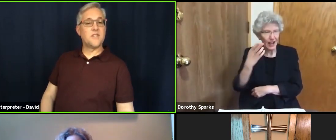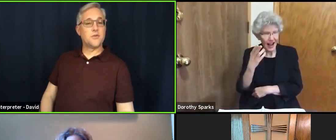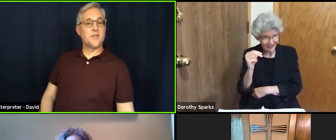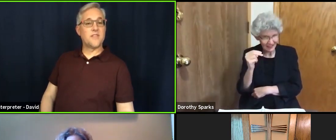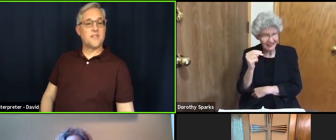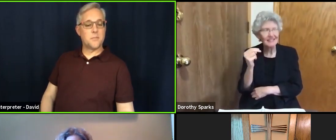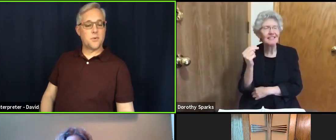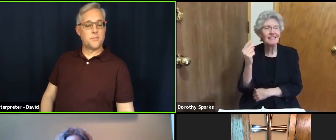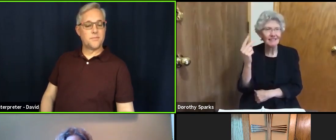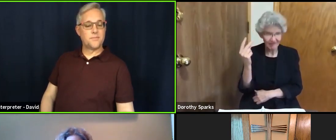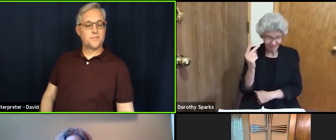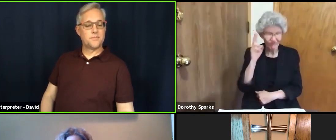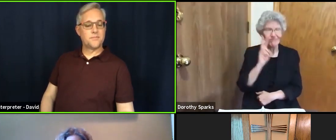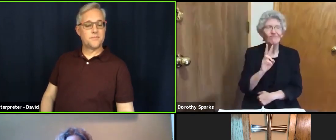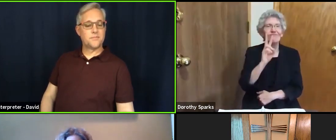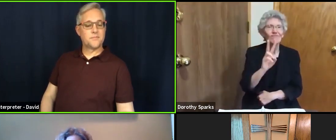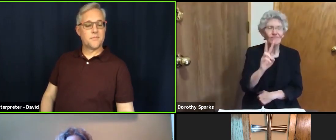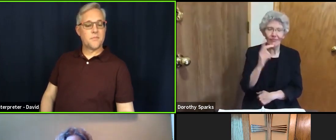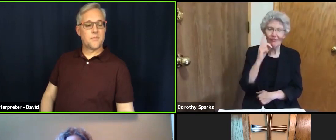from those entering the temple.